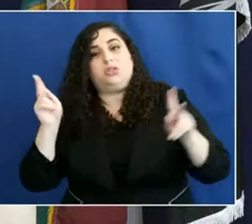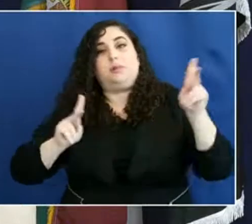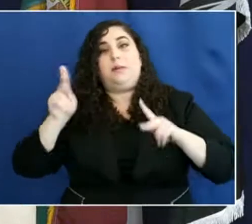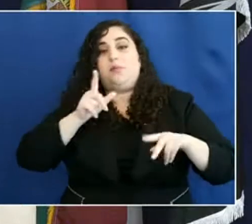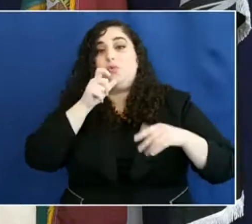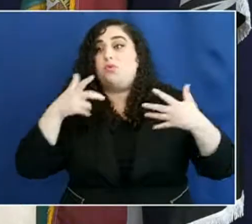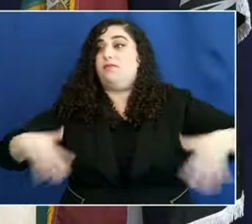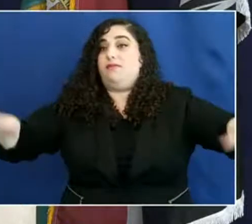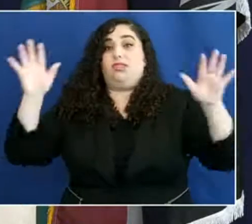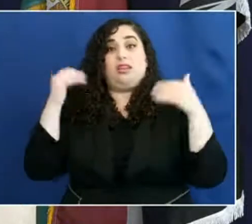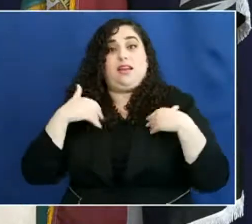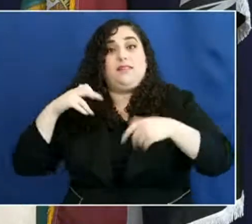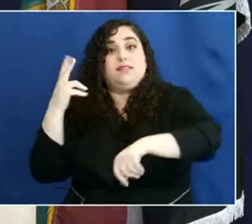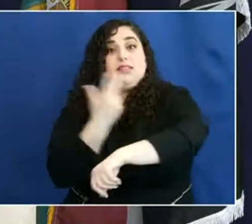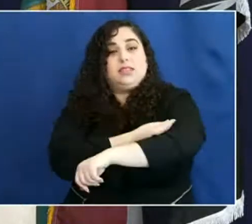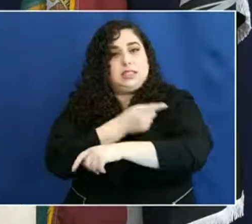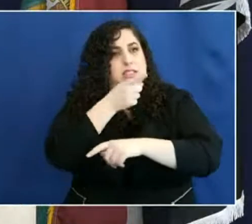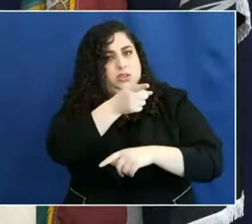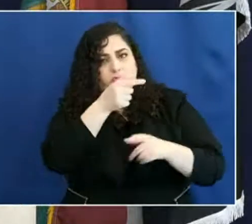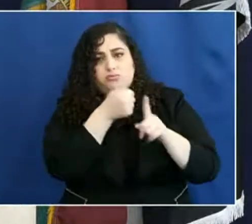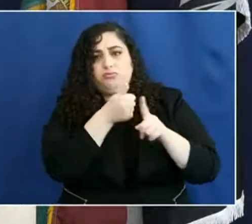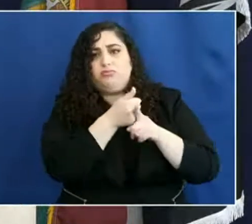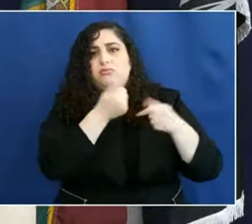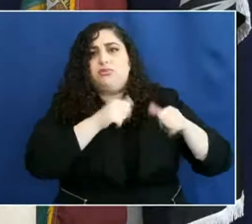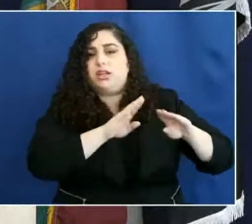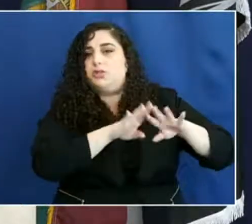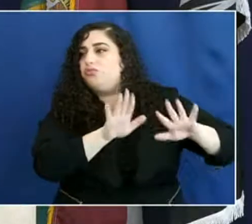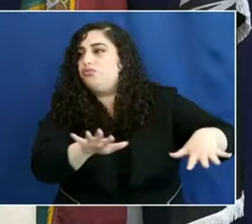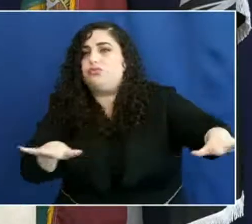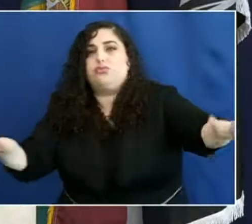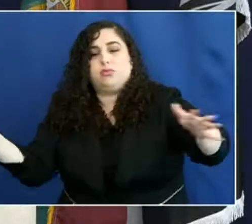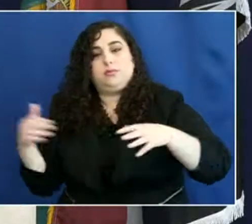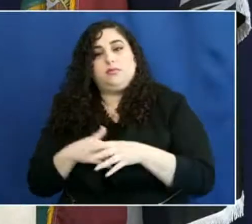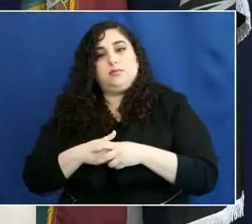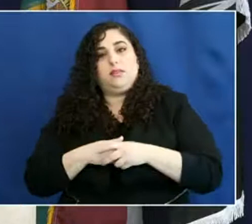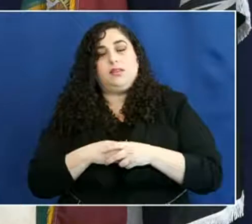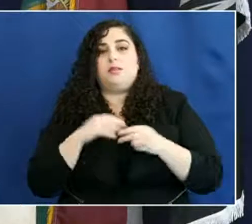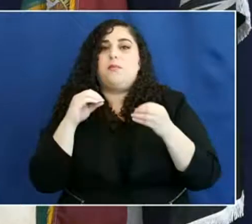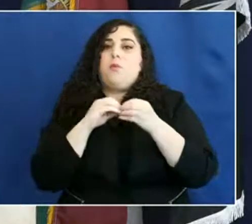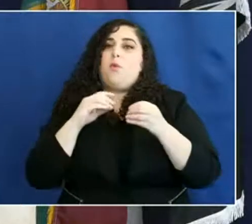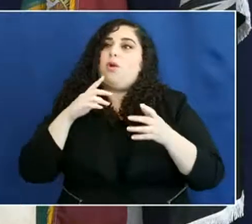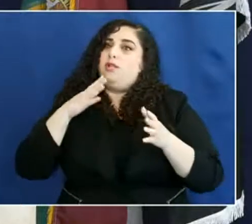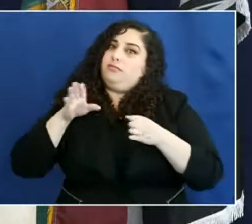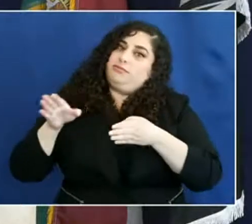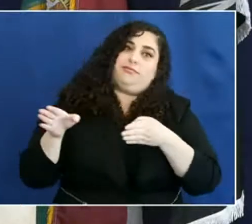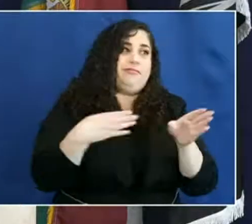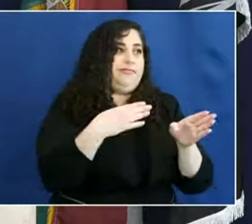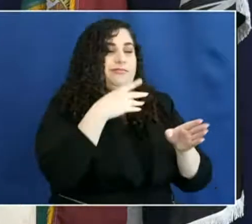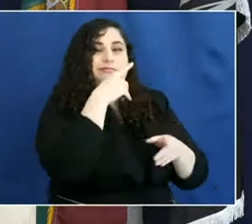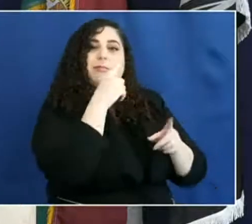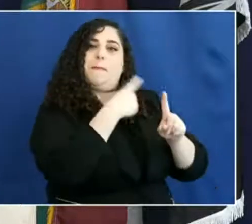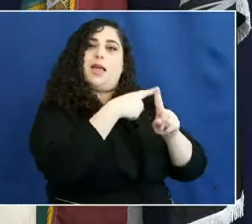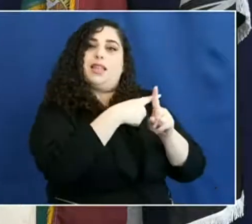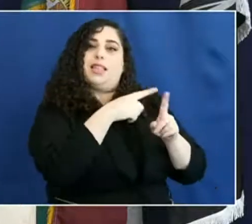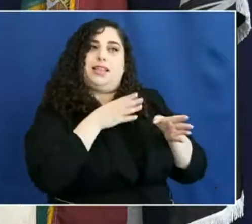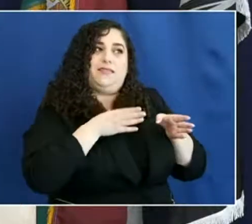share that word, are going to get us in a really good position to see widespread utilization of the